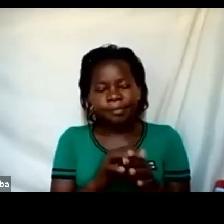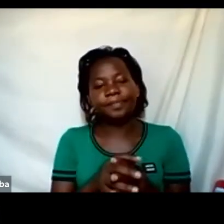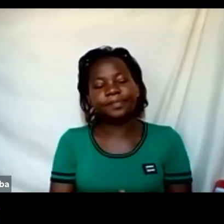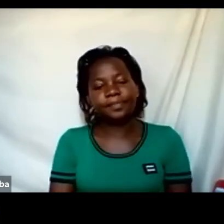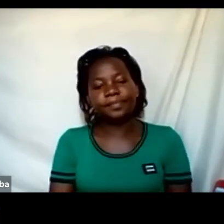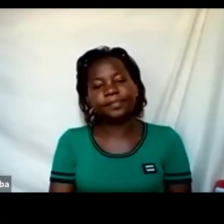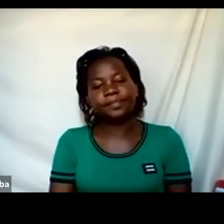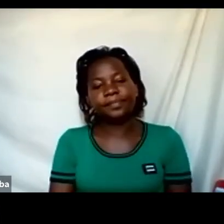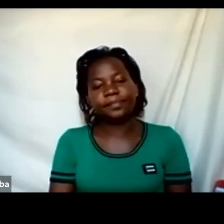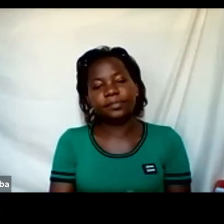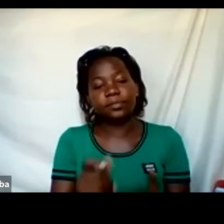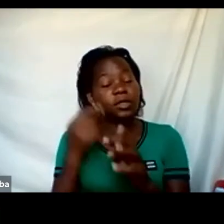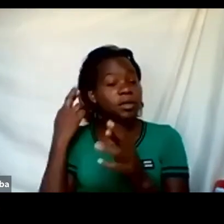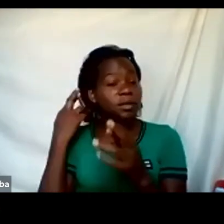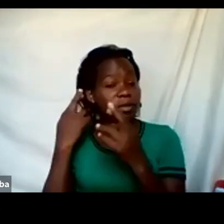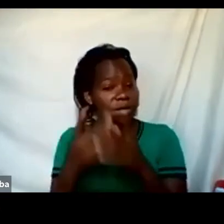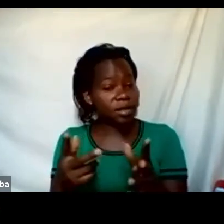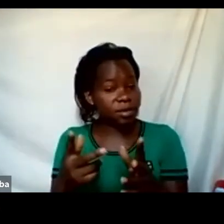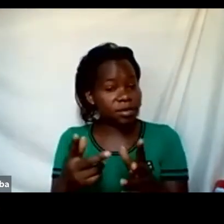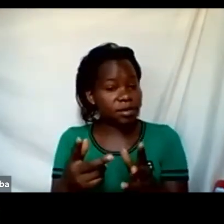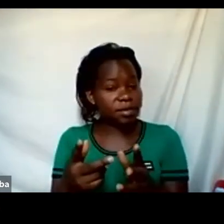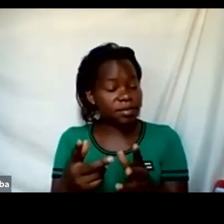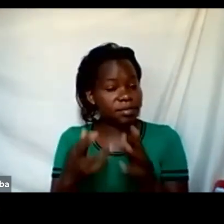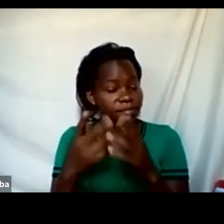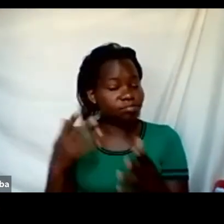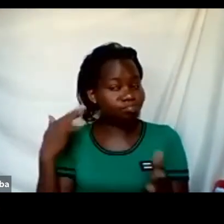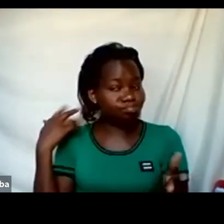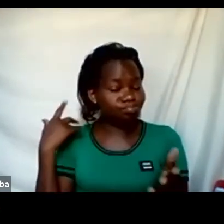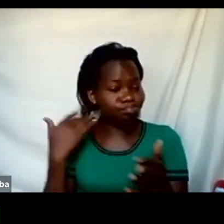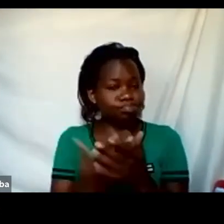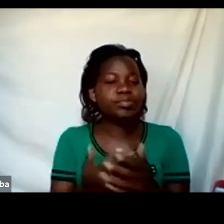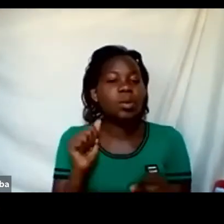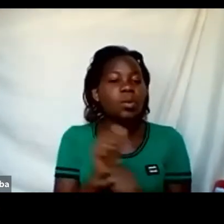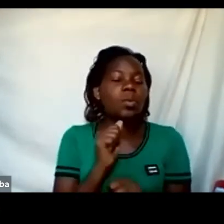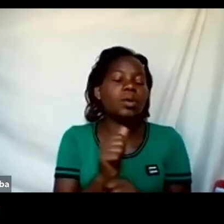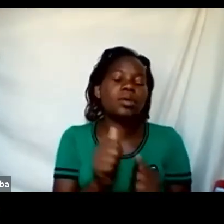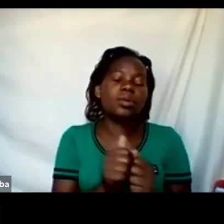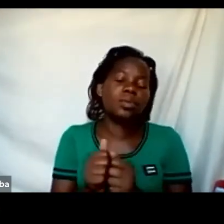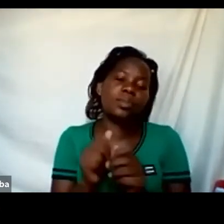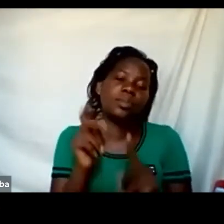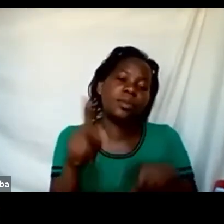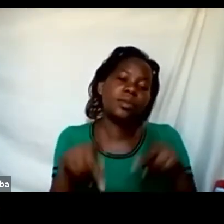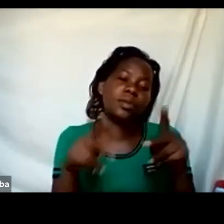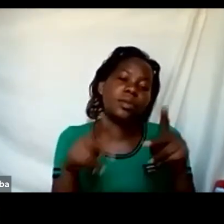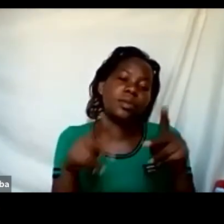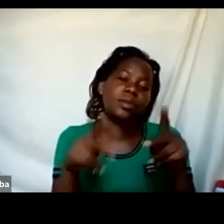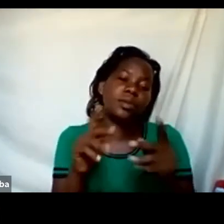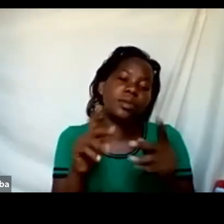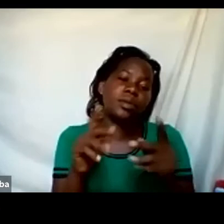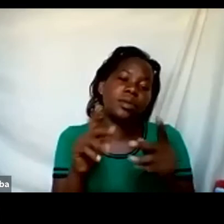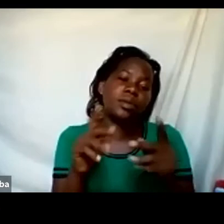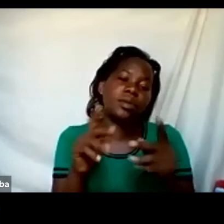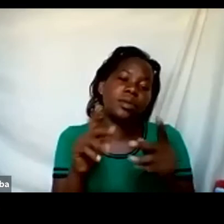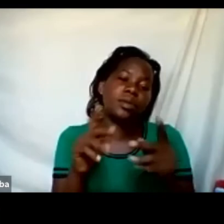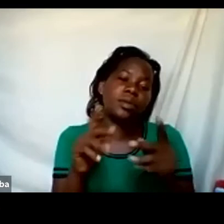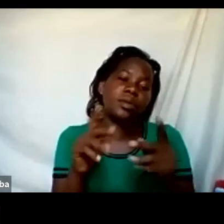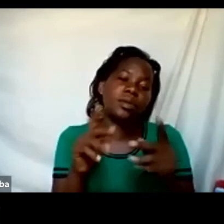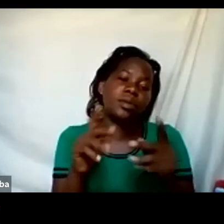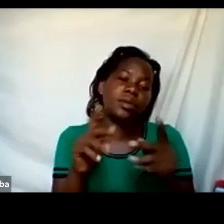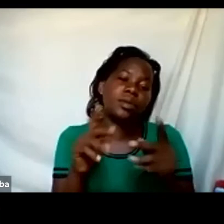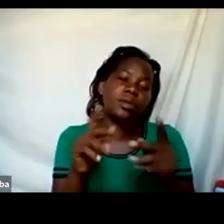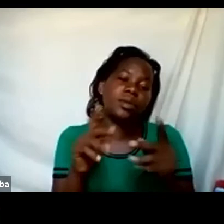launched NASE. Dixon Mushabe was one of our keynote speakers. So you need to choose very carefully who you bring on board in terms of partnerships, but you